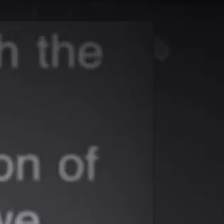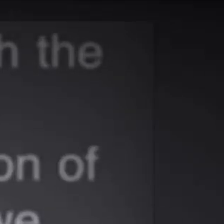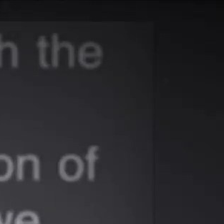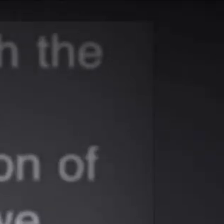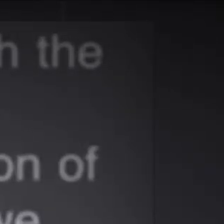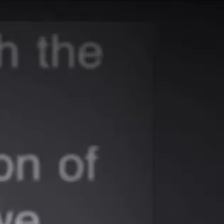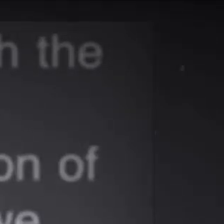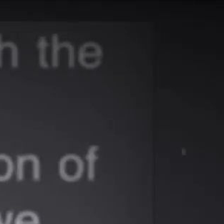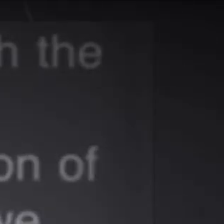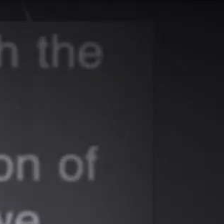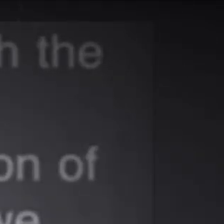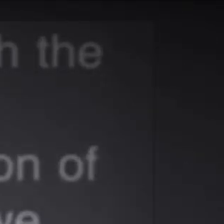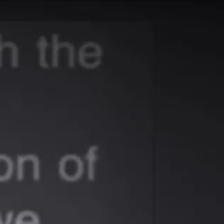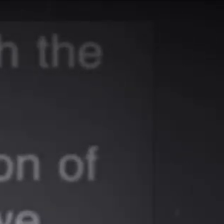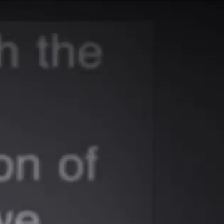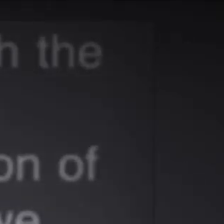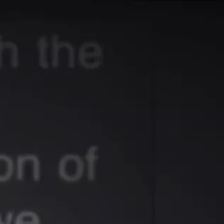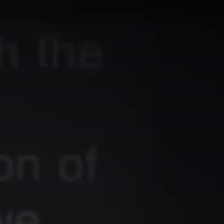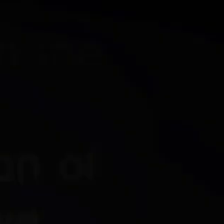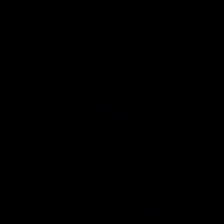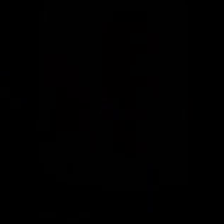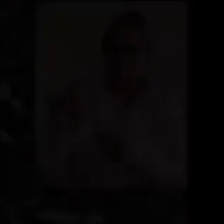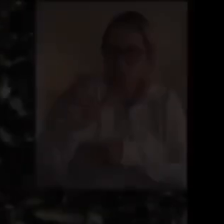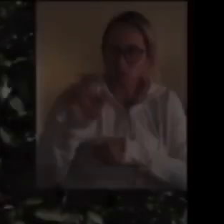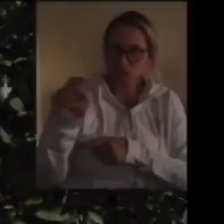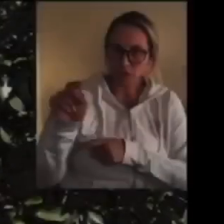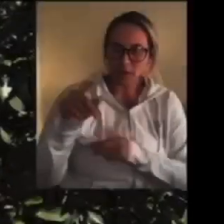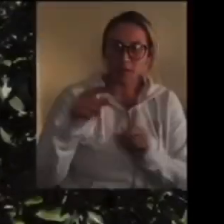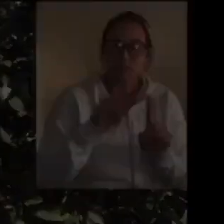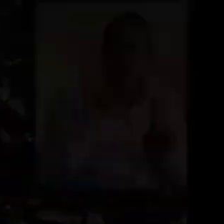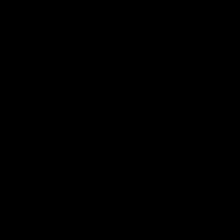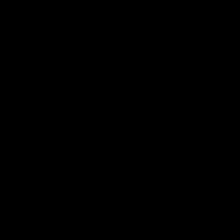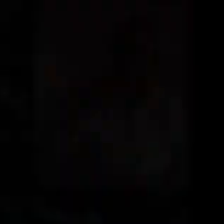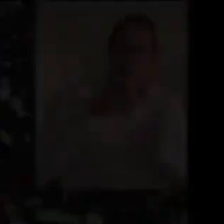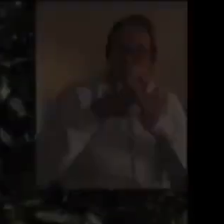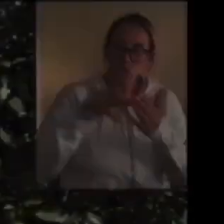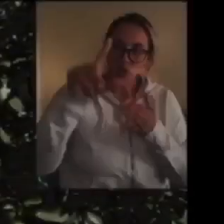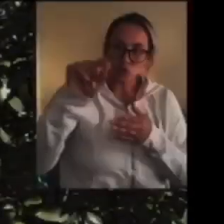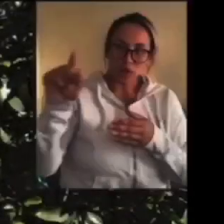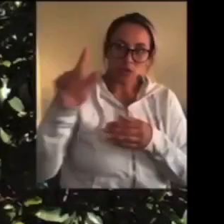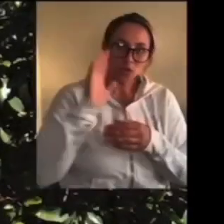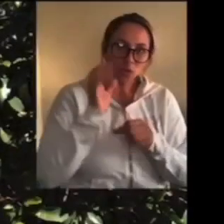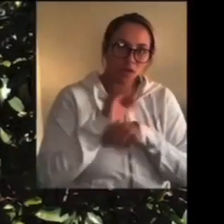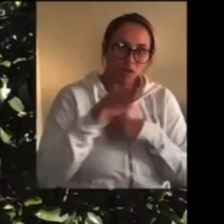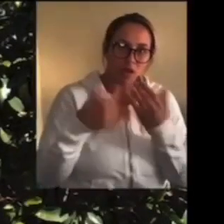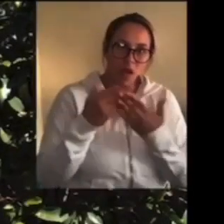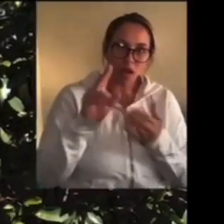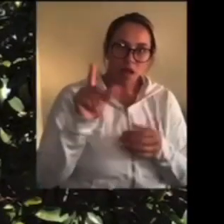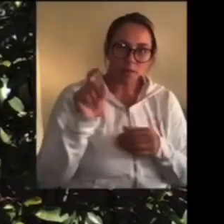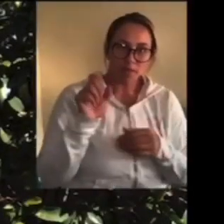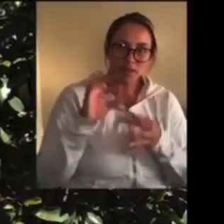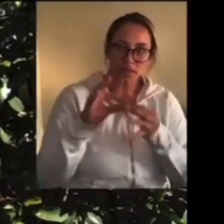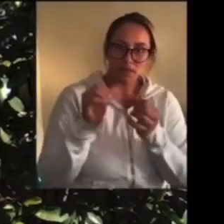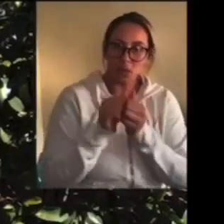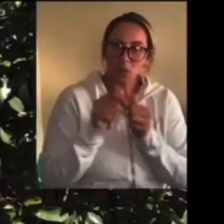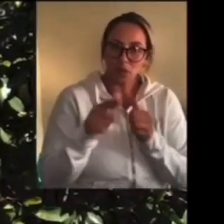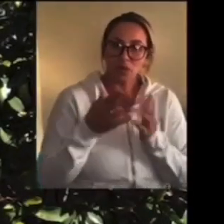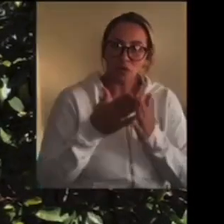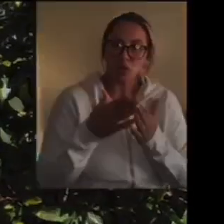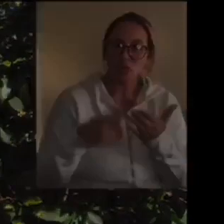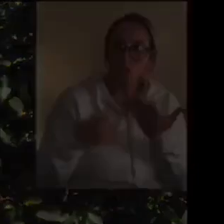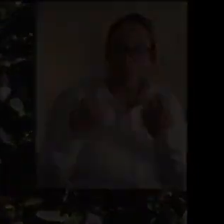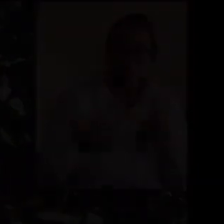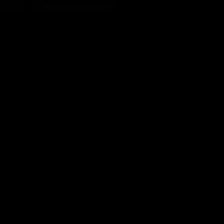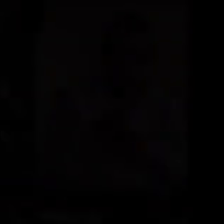take place later this year. Hey friends, Jen Sanchez here. You guys can get all the updates on the cruise that would have